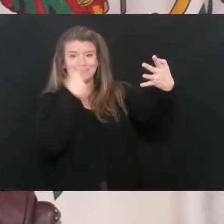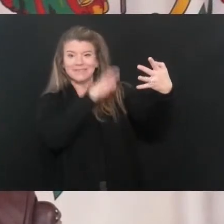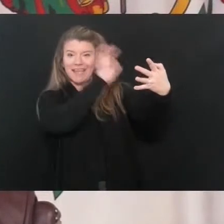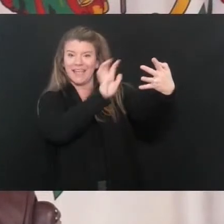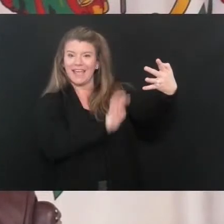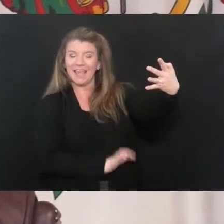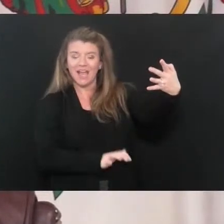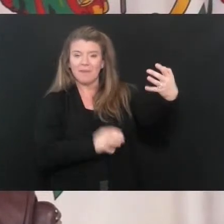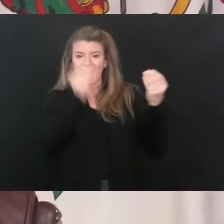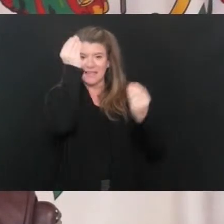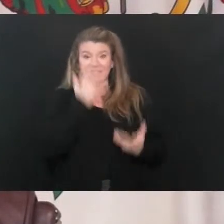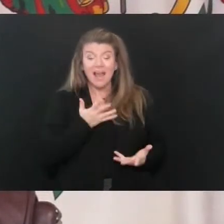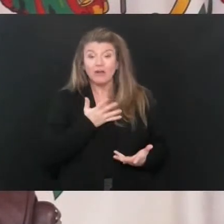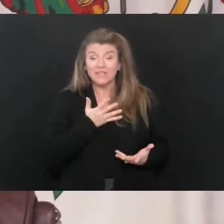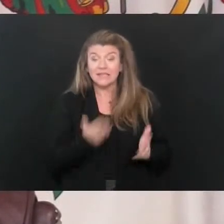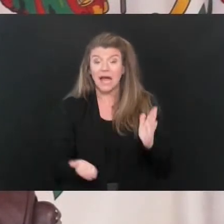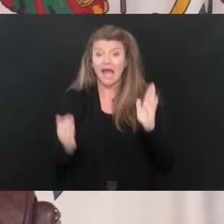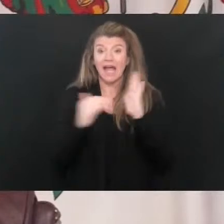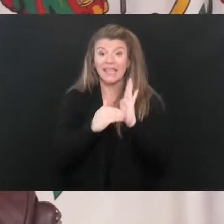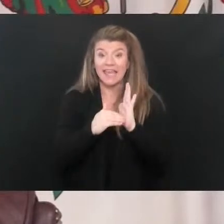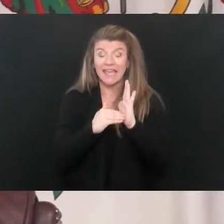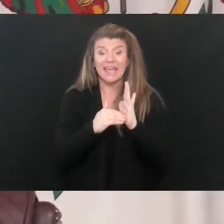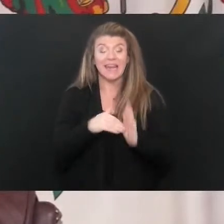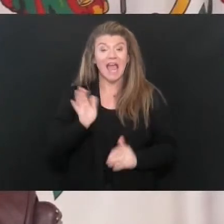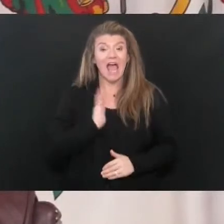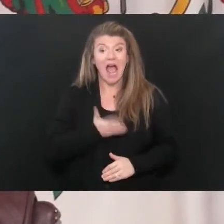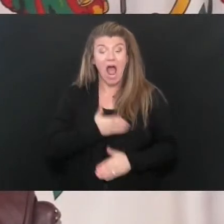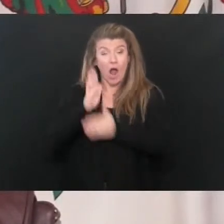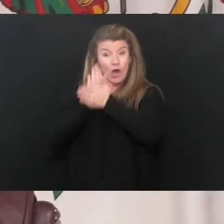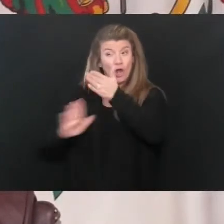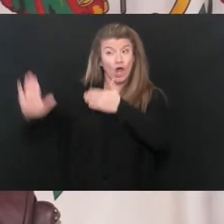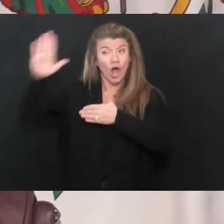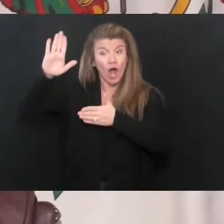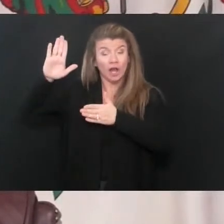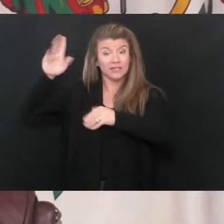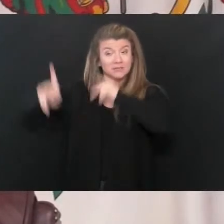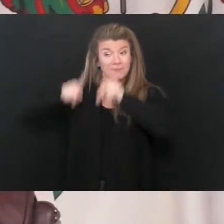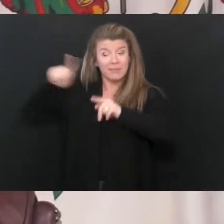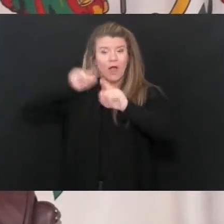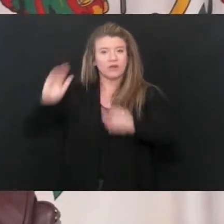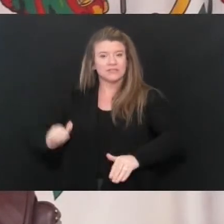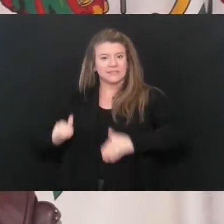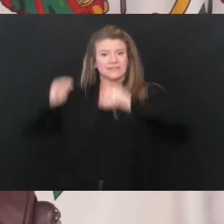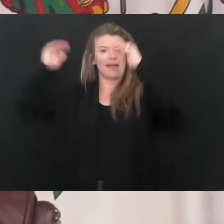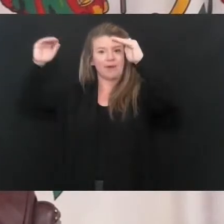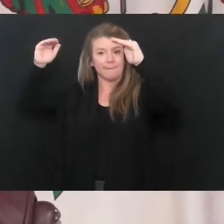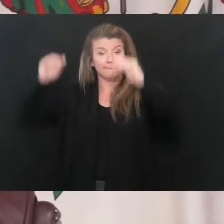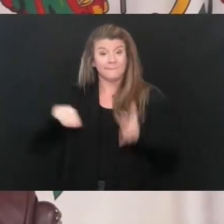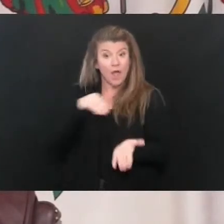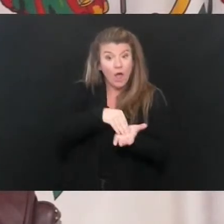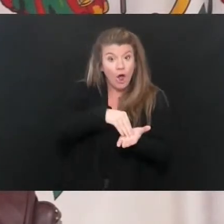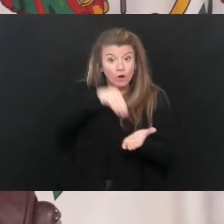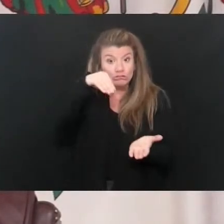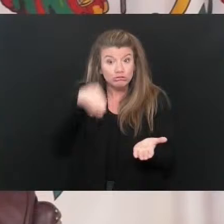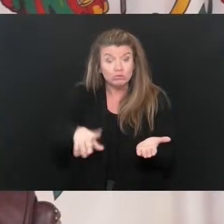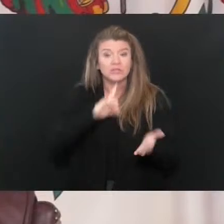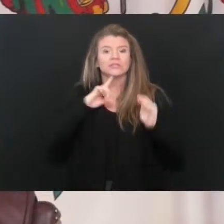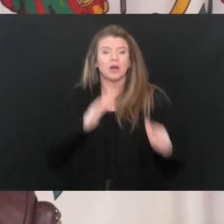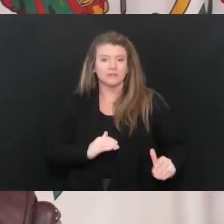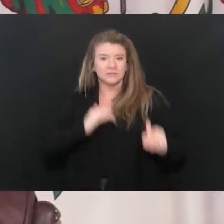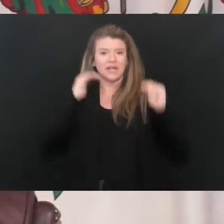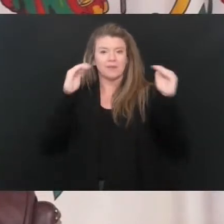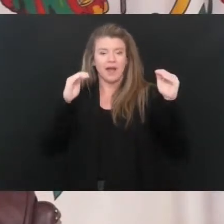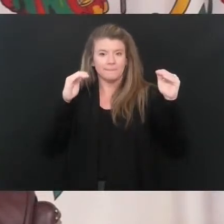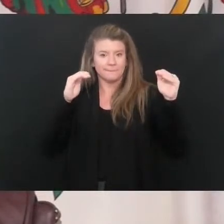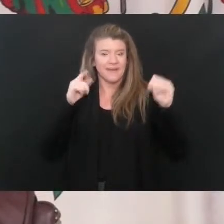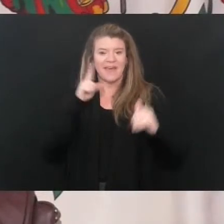in every way that, again, our higher ed folks are stepping up, our students are stepping up, they're